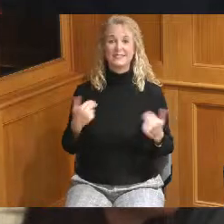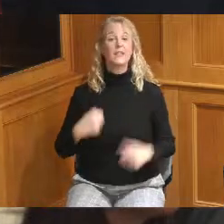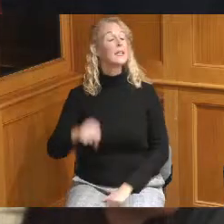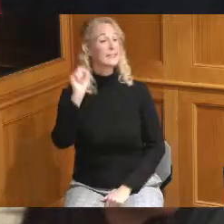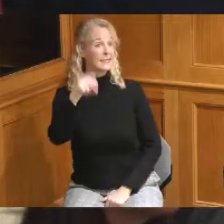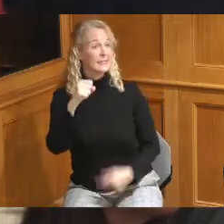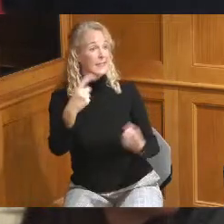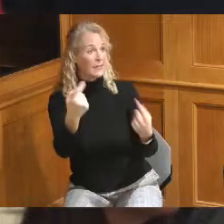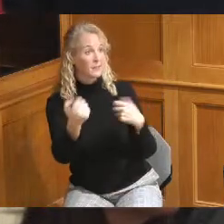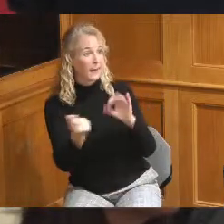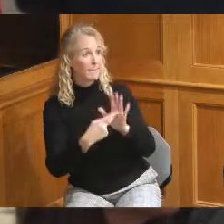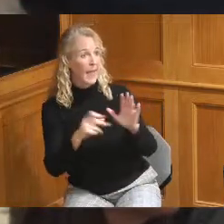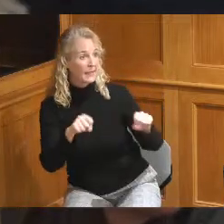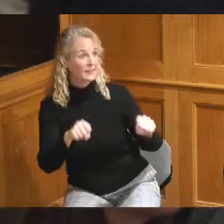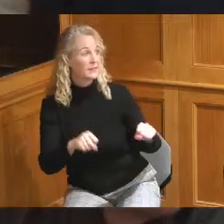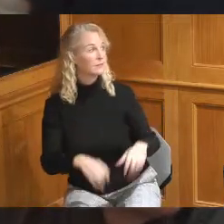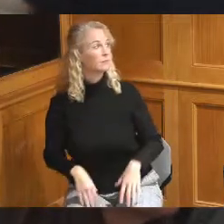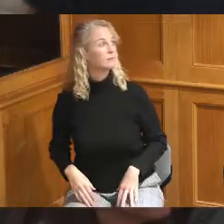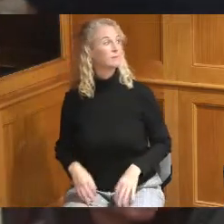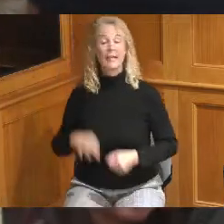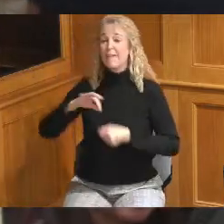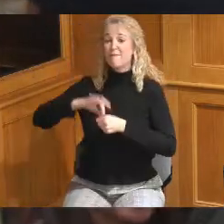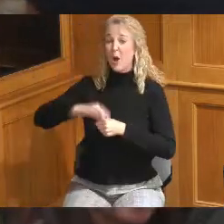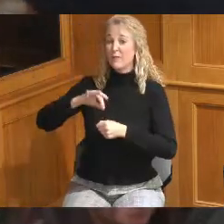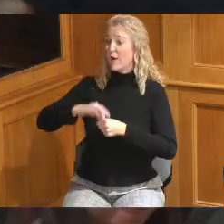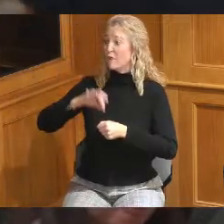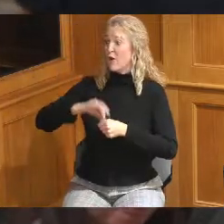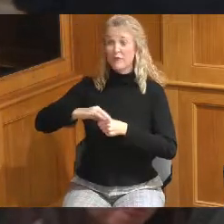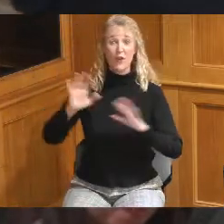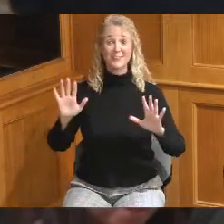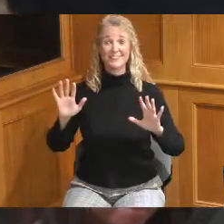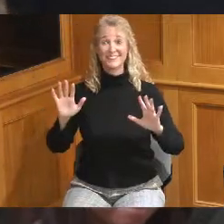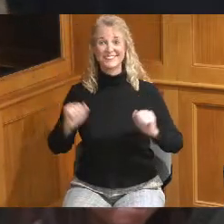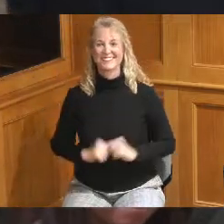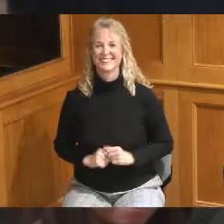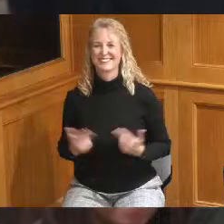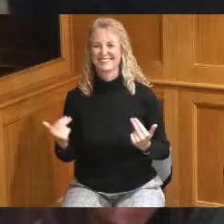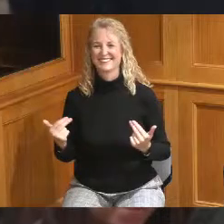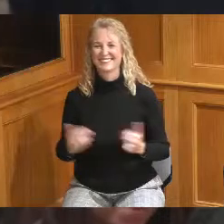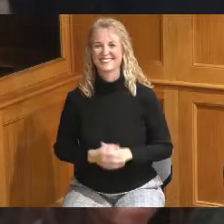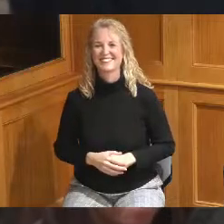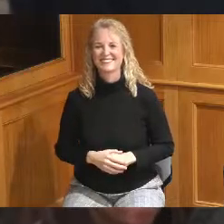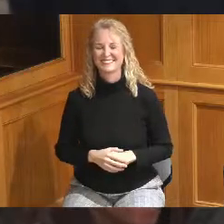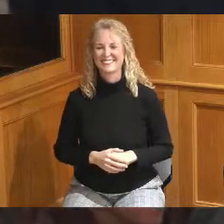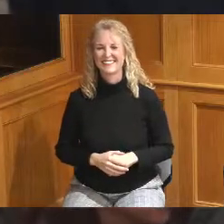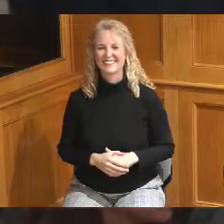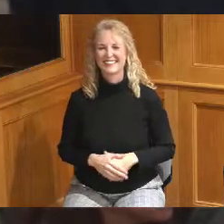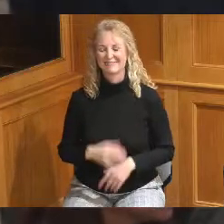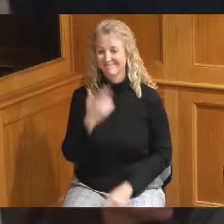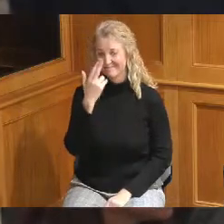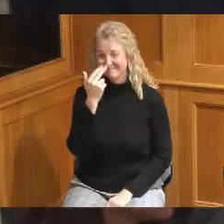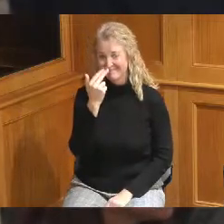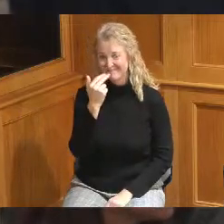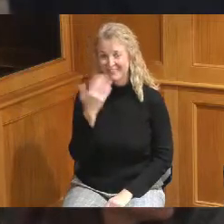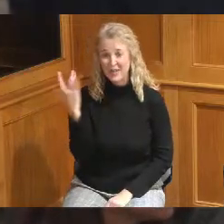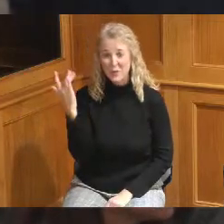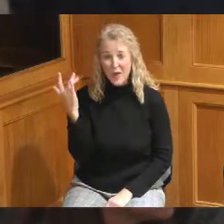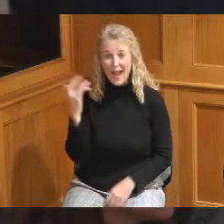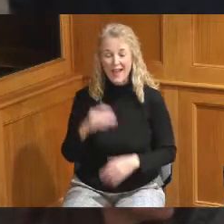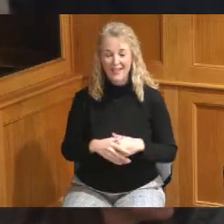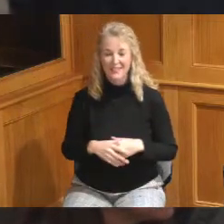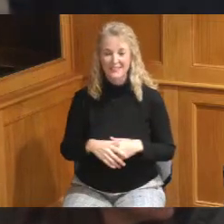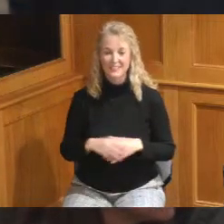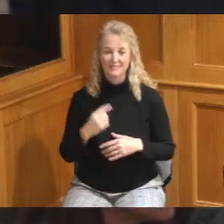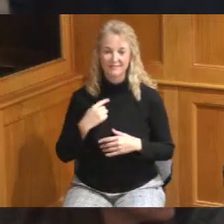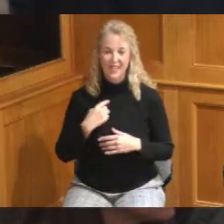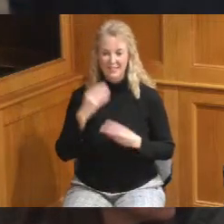You can. Yes. Let's vote on it. Hasn't been posted yet. Right. But no, it's funny. Some of the things that came to mind as I